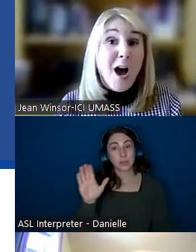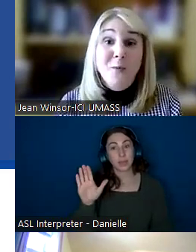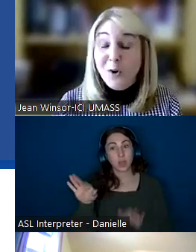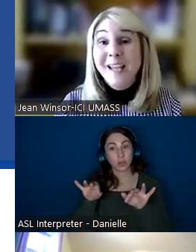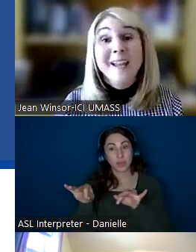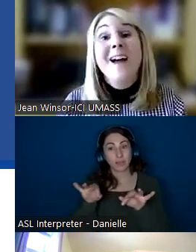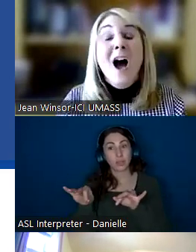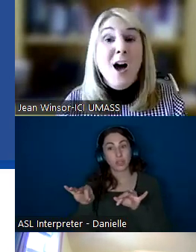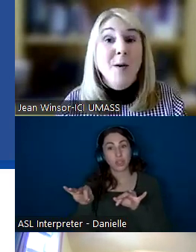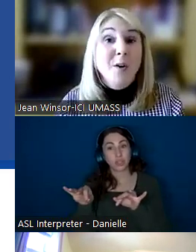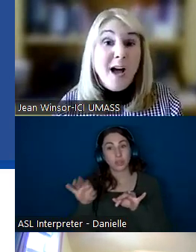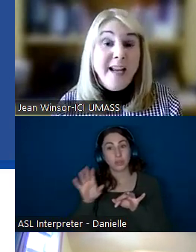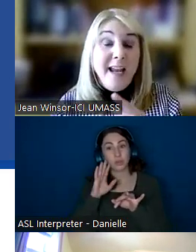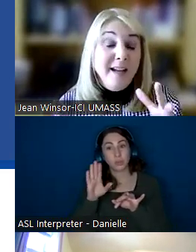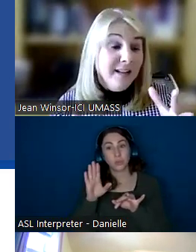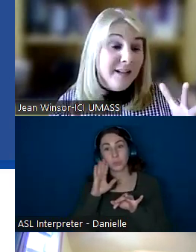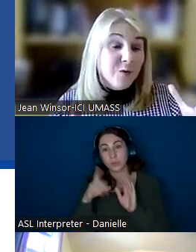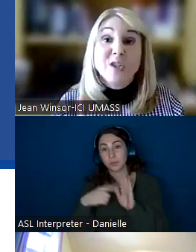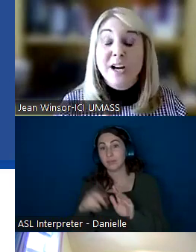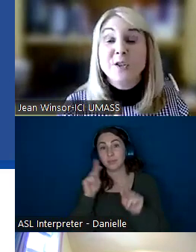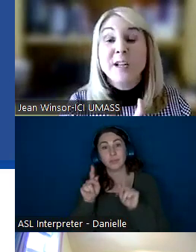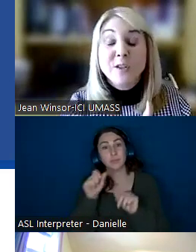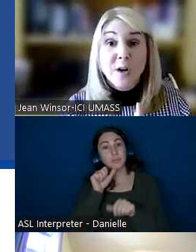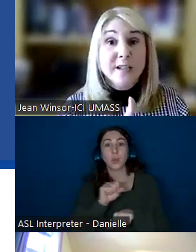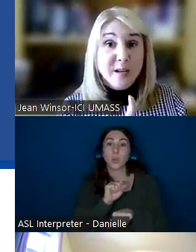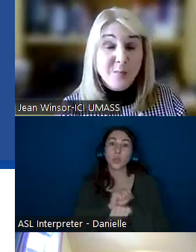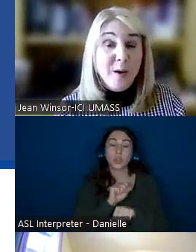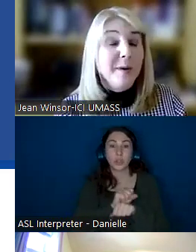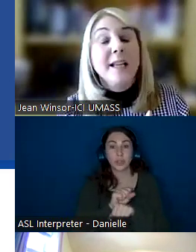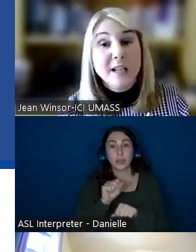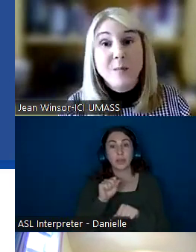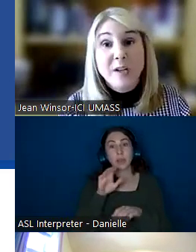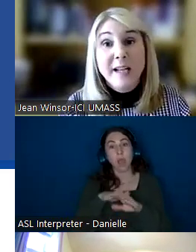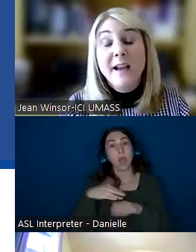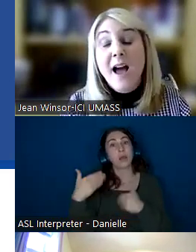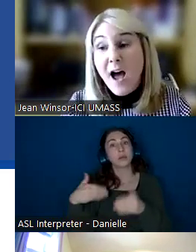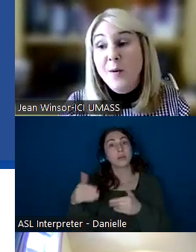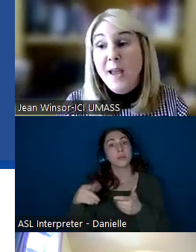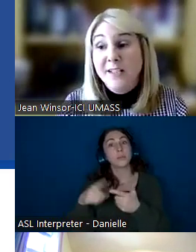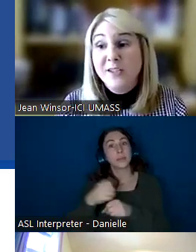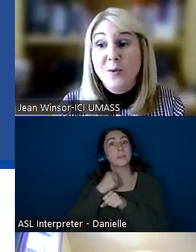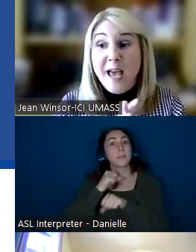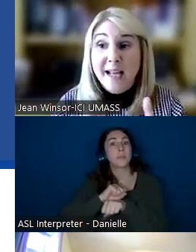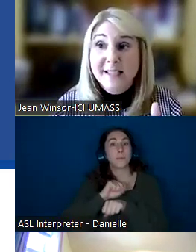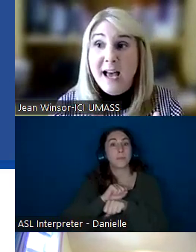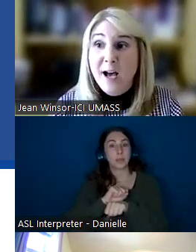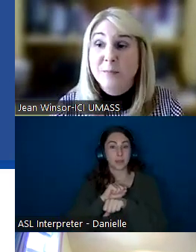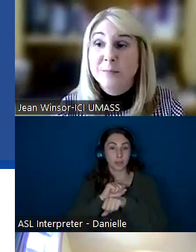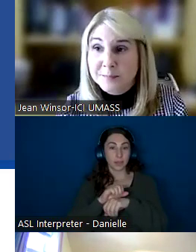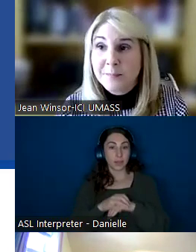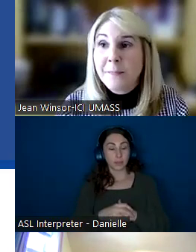are not working. They're on a trajectory towards employment in the community. And so